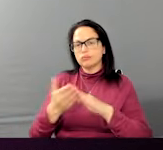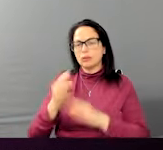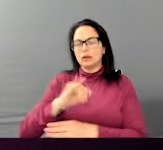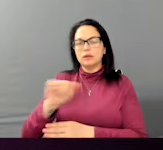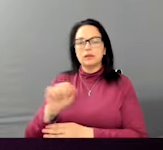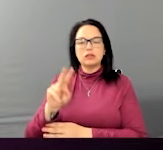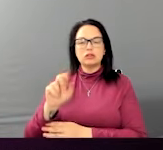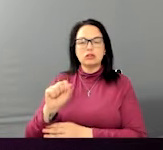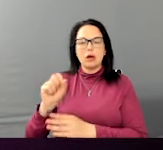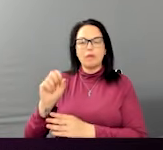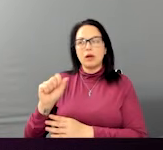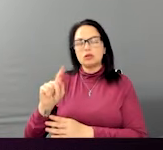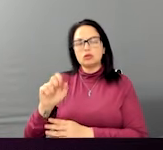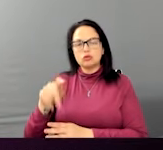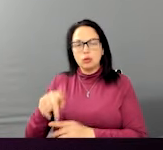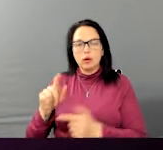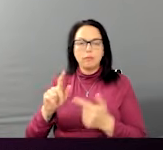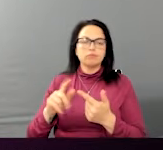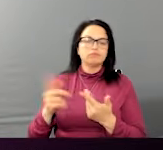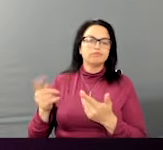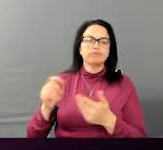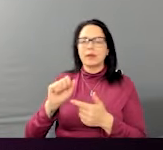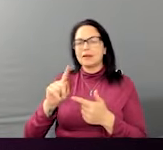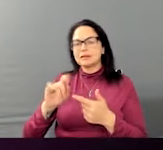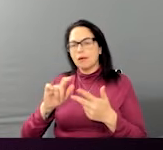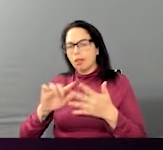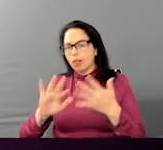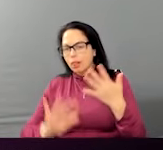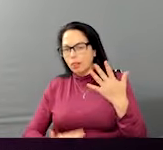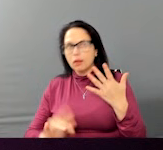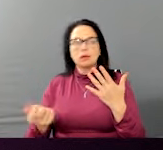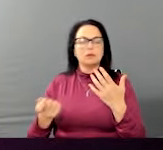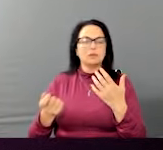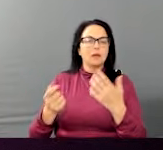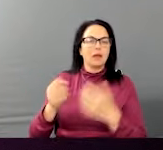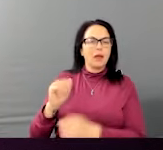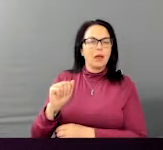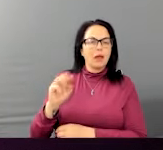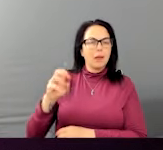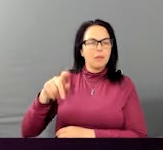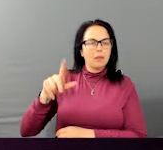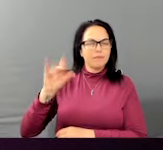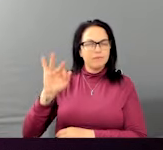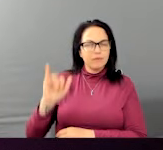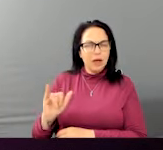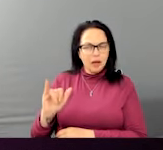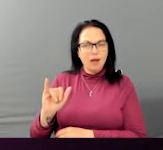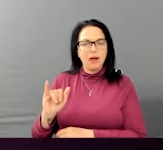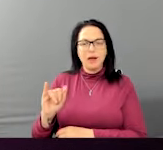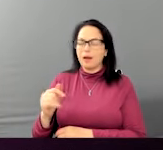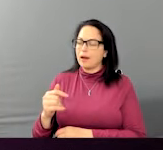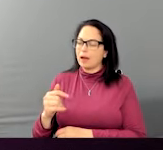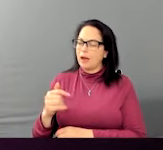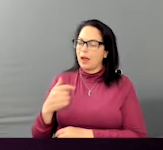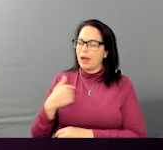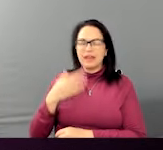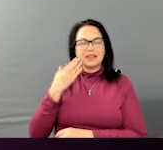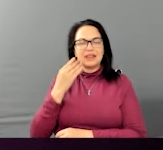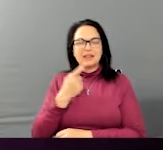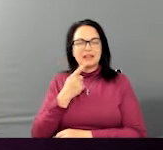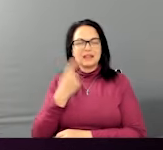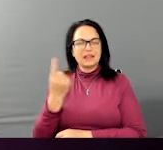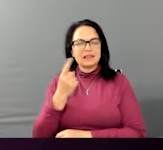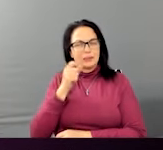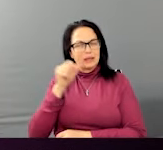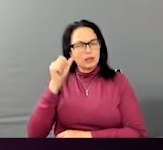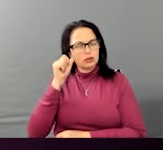Remix. So Vercel, Netlify. In fact, I think Netlify announced something just like yesterday. I wasn't paying attention, but they were going to,